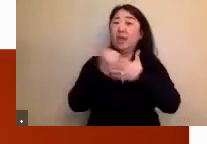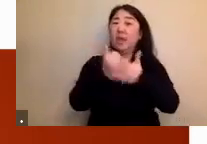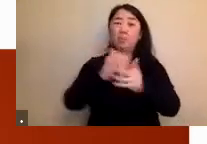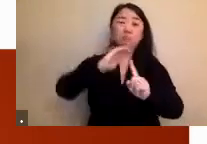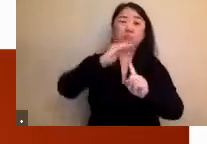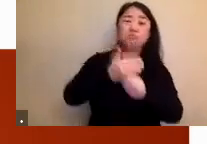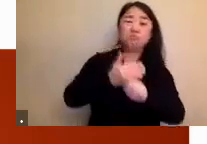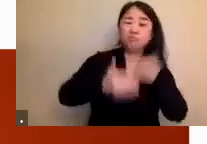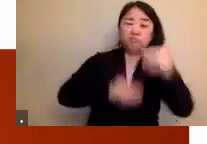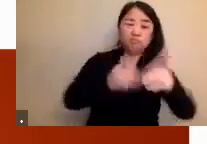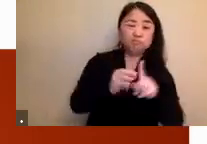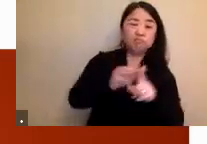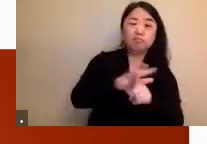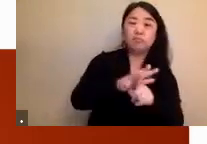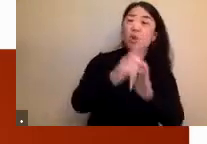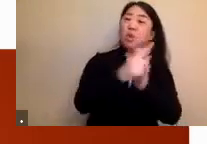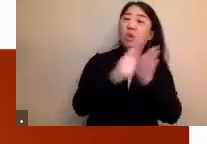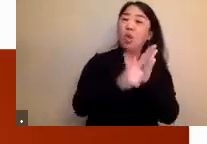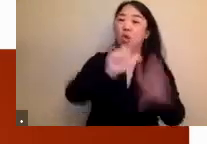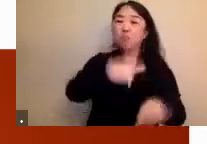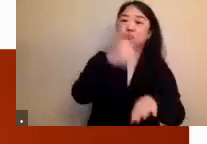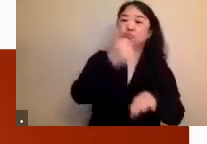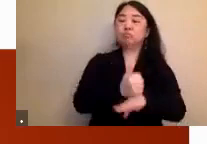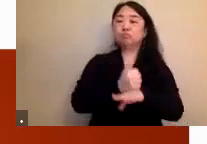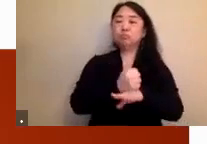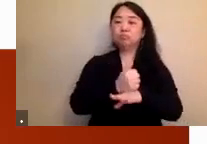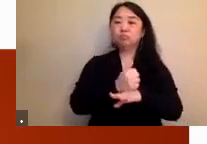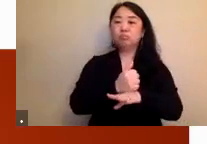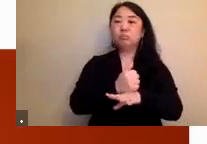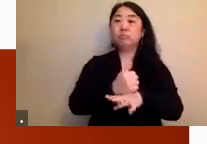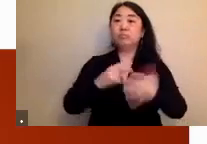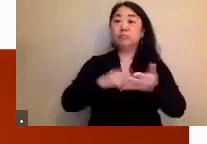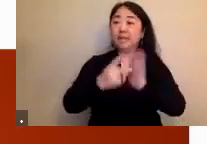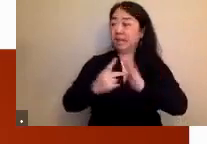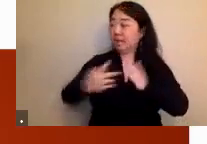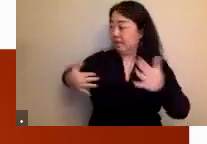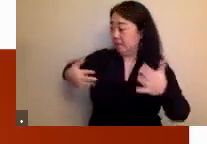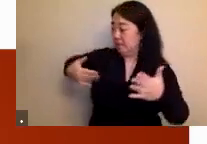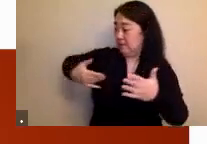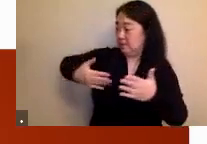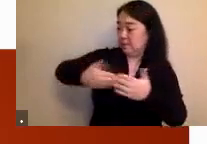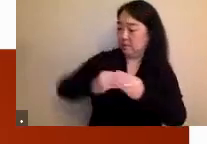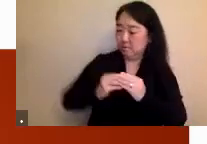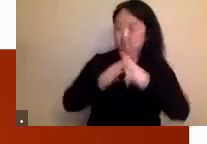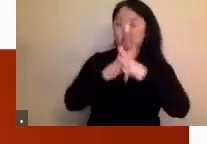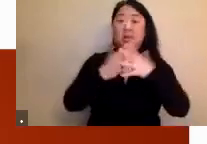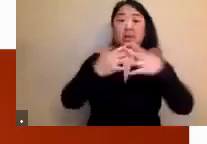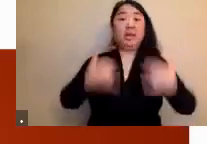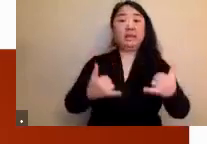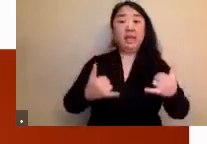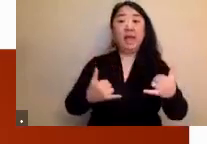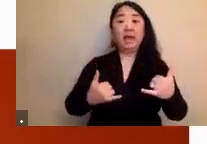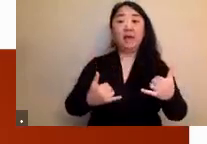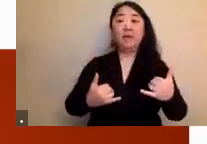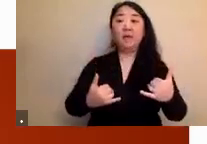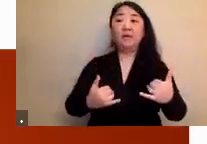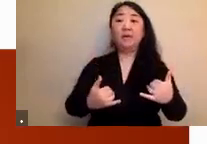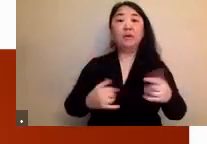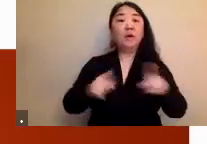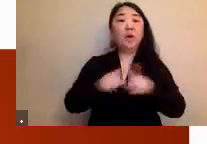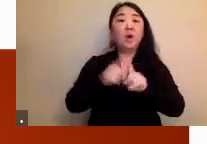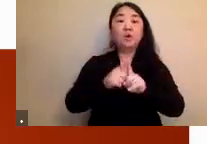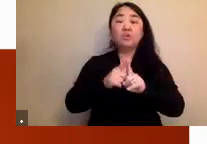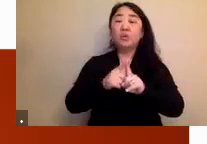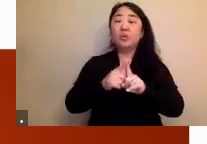that that got us to where we are now and had an impact on things that